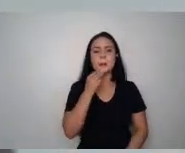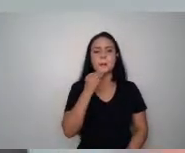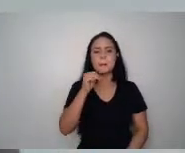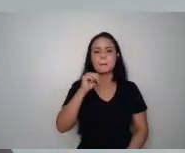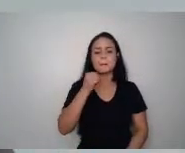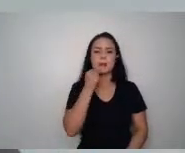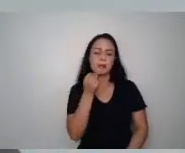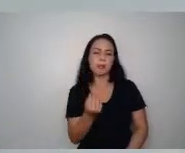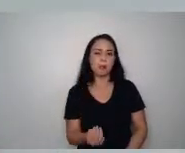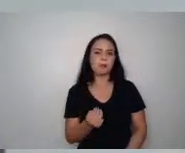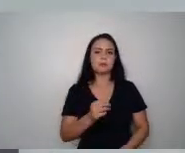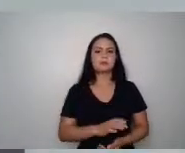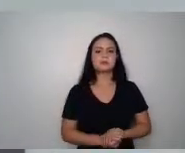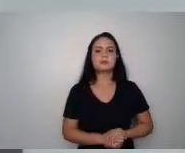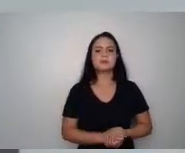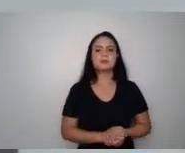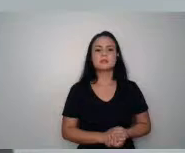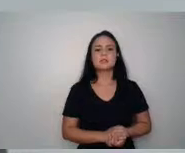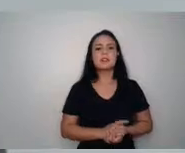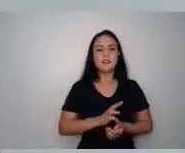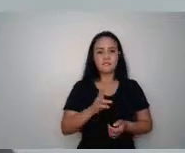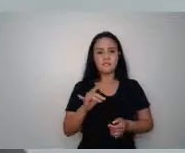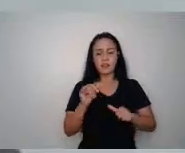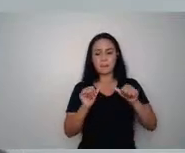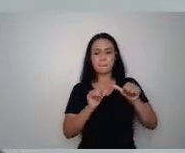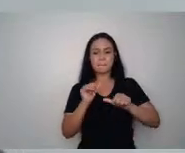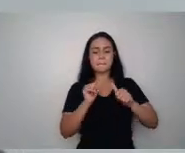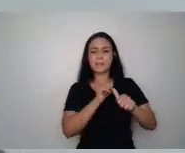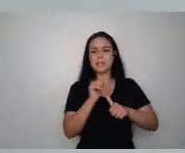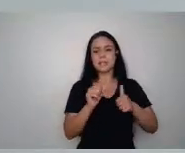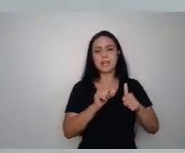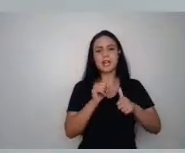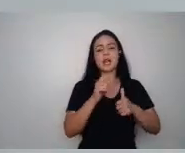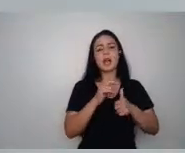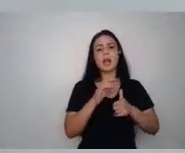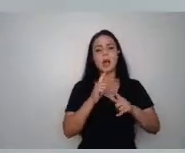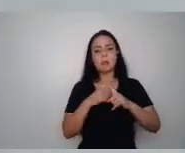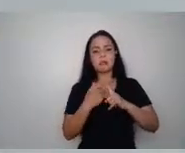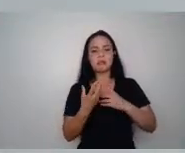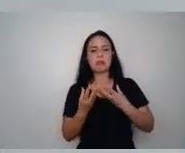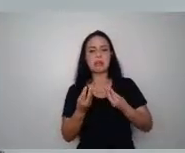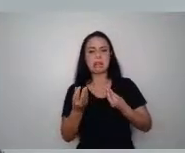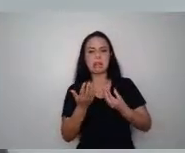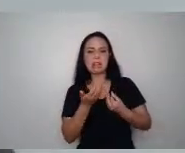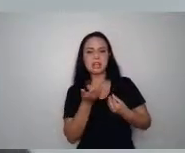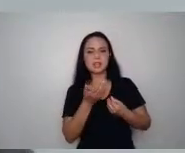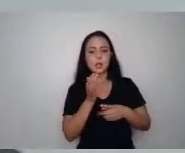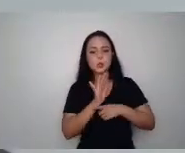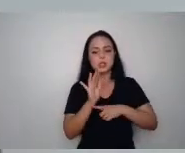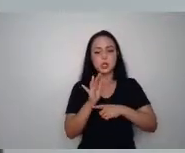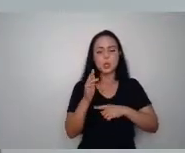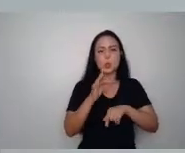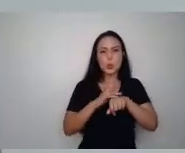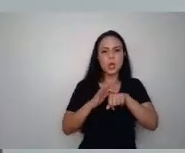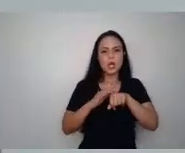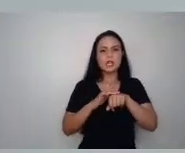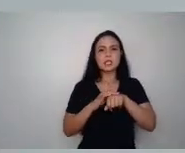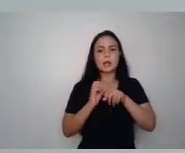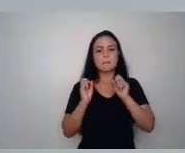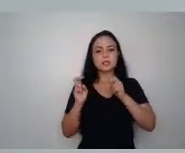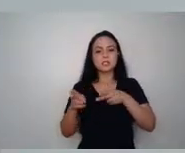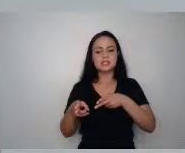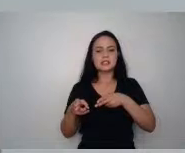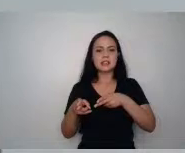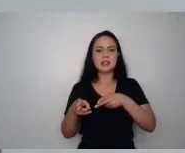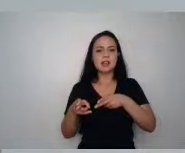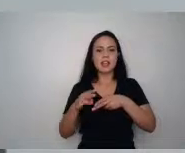honor them and remember them, because more than 20 million people were infected by this virus, and a lot of people